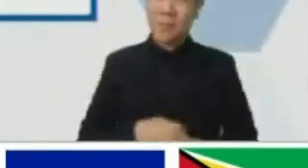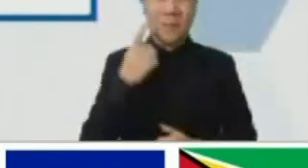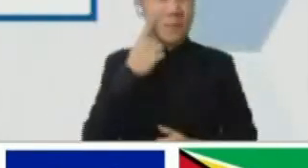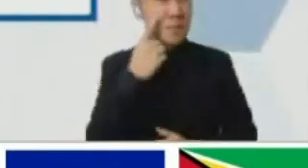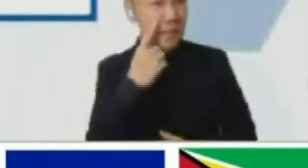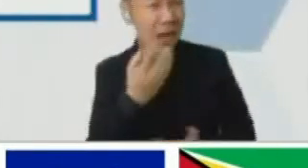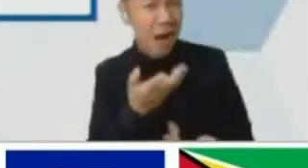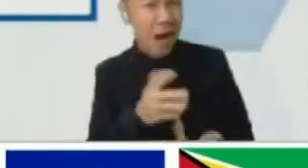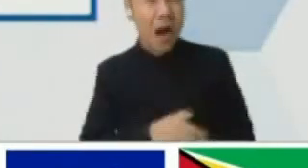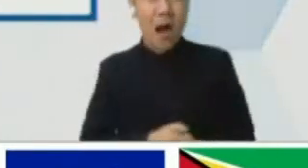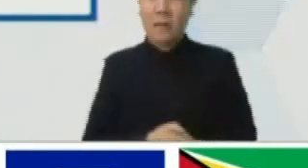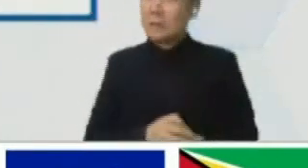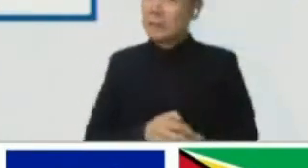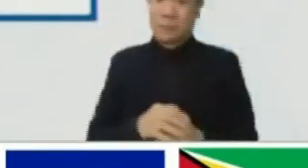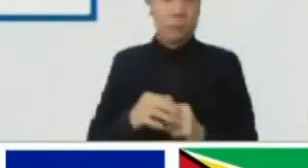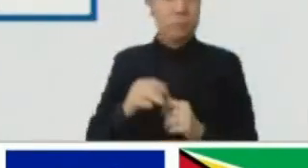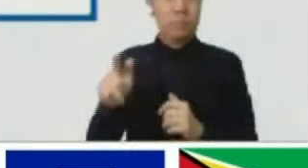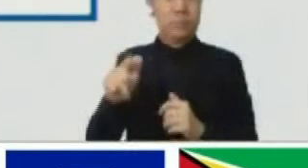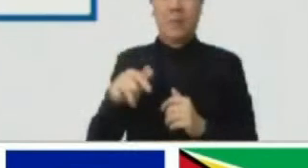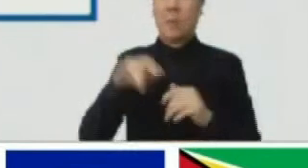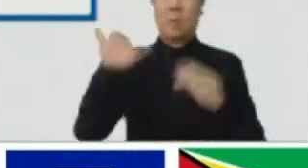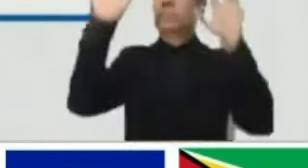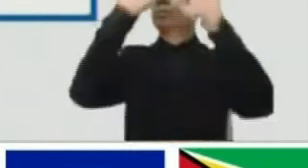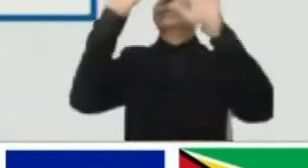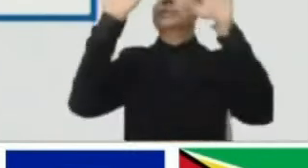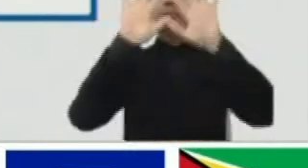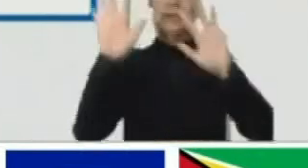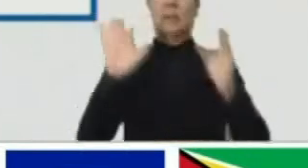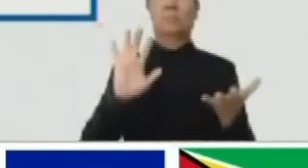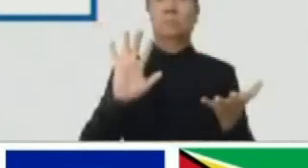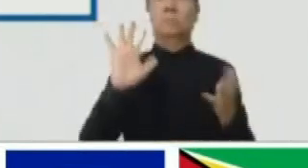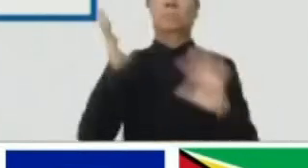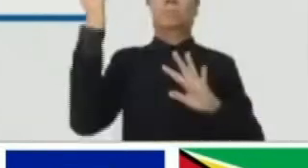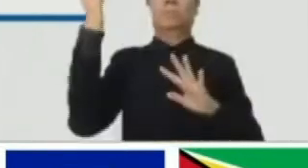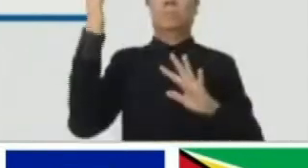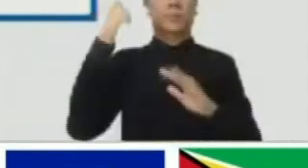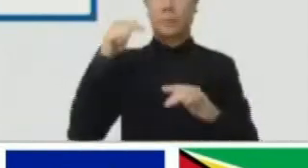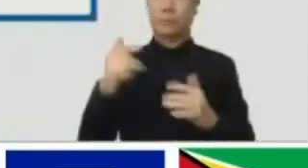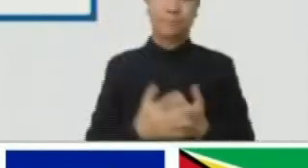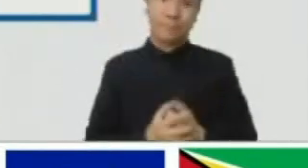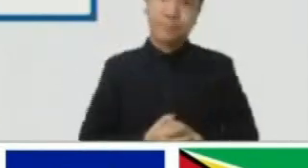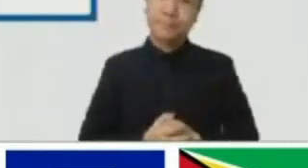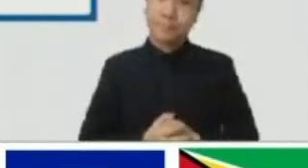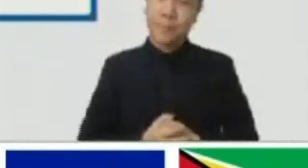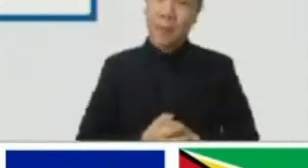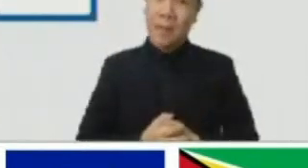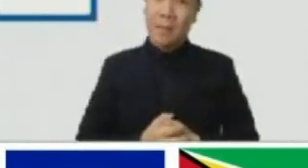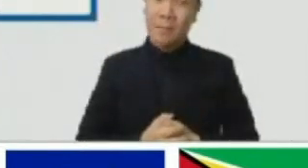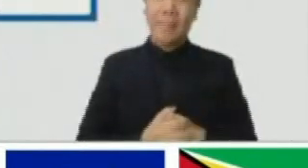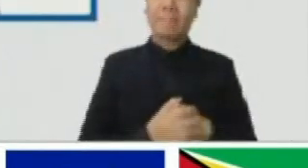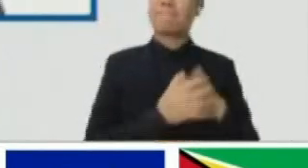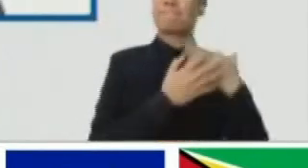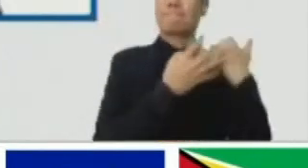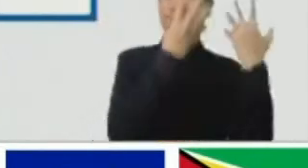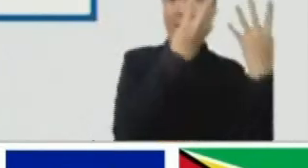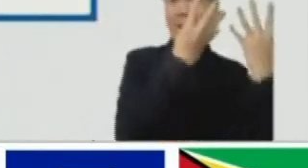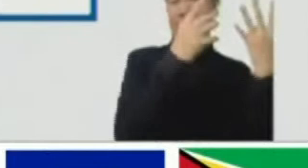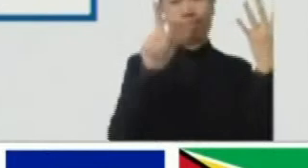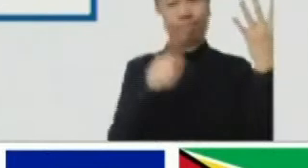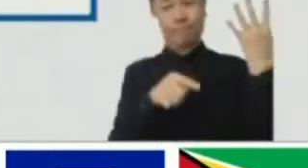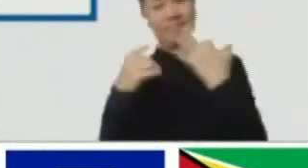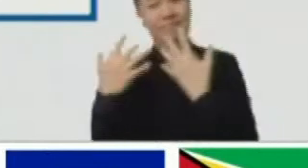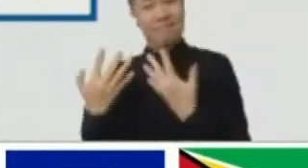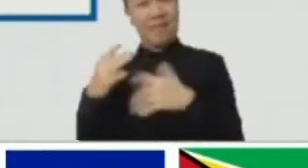dramatic rise in extreme weather events fueled by climate change. 9 of the 10 countries that have suffered the